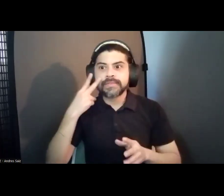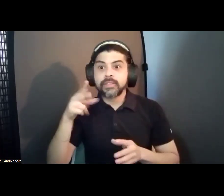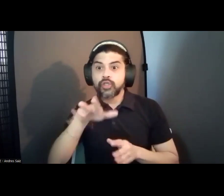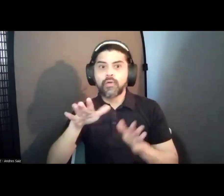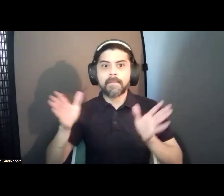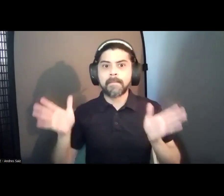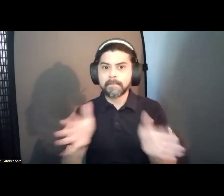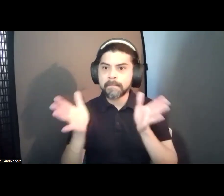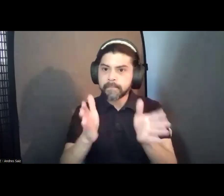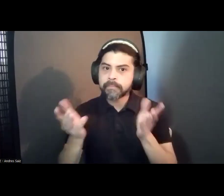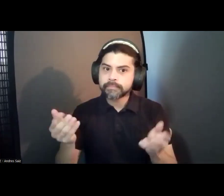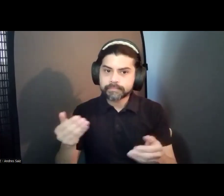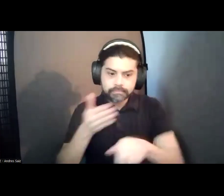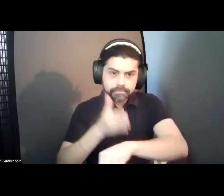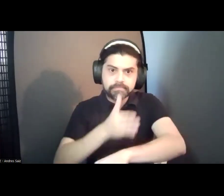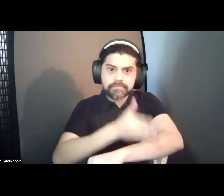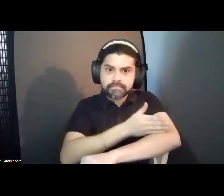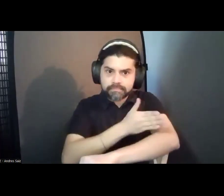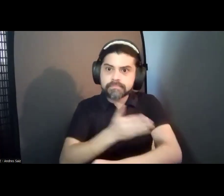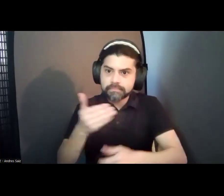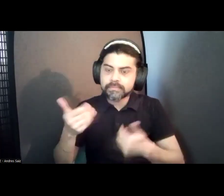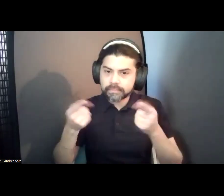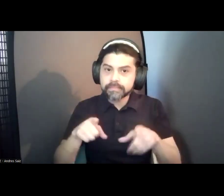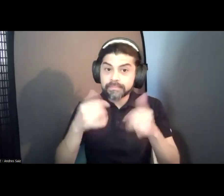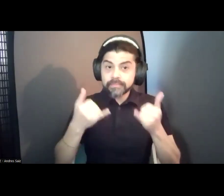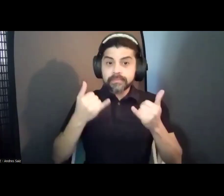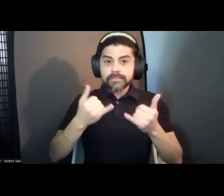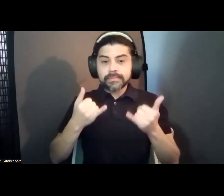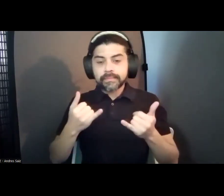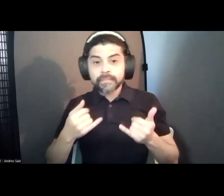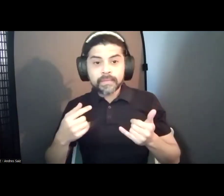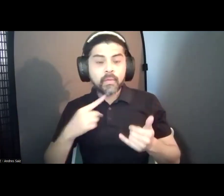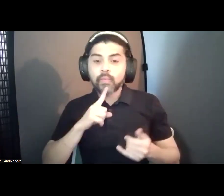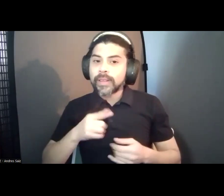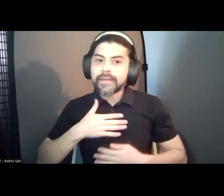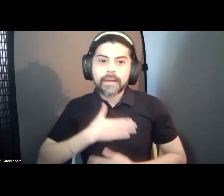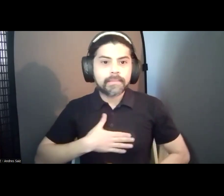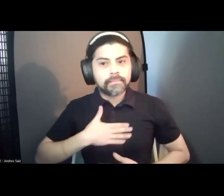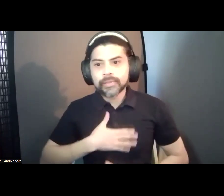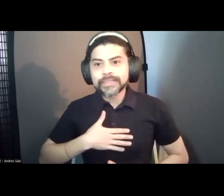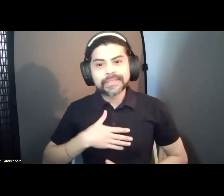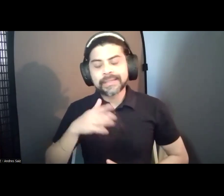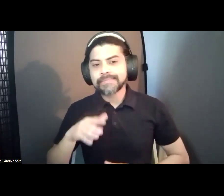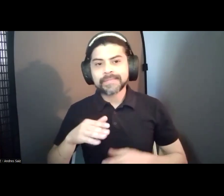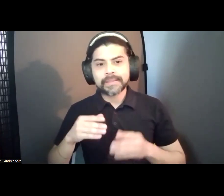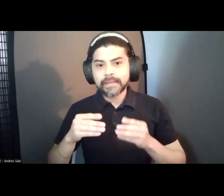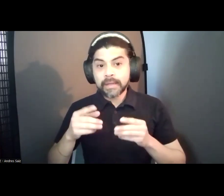journey since the beginning as well, and just appreciate the director's opening comments